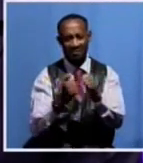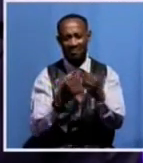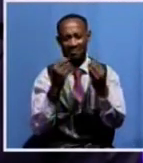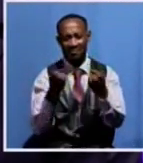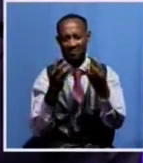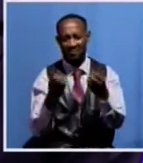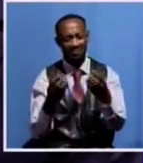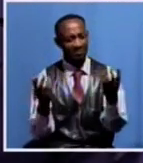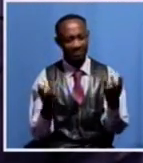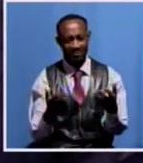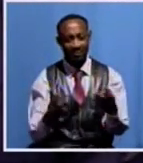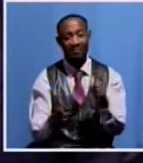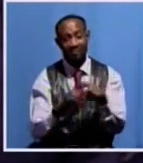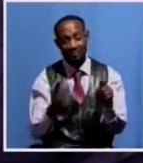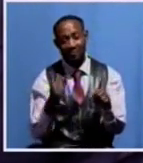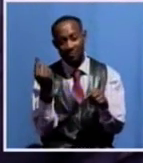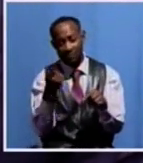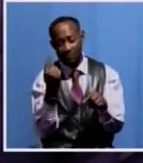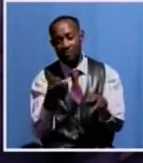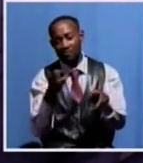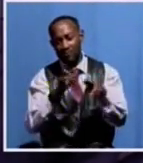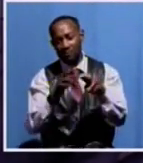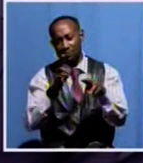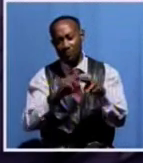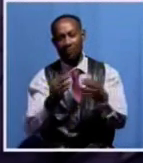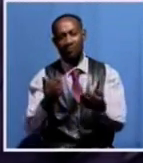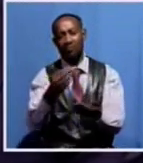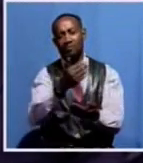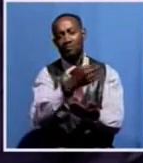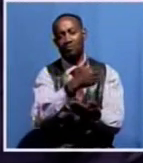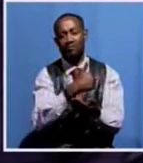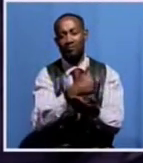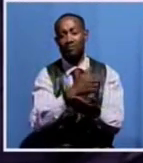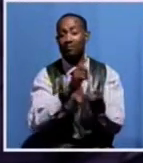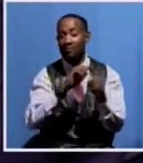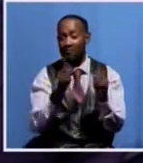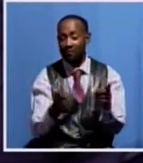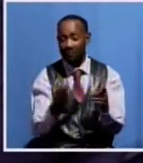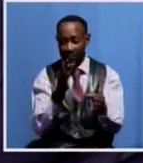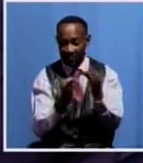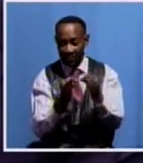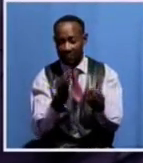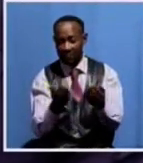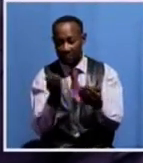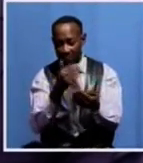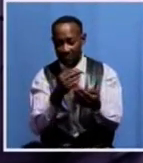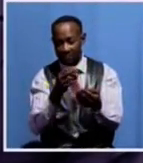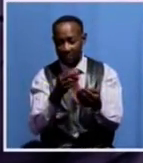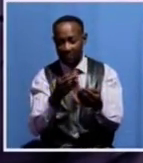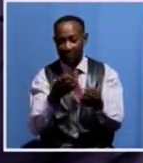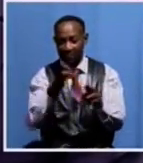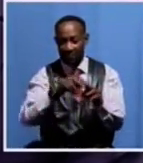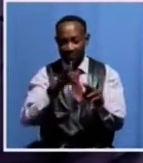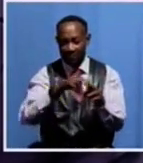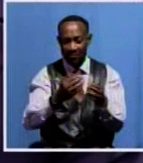would be able to do was to increase revenue. But that increase in revenue was based on the assumption